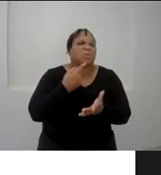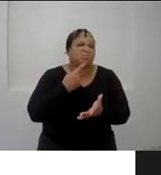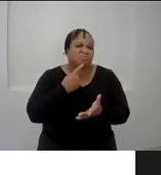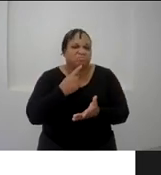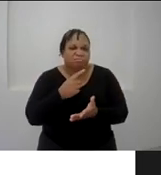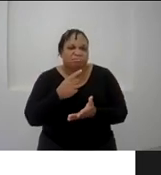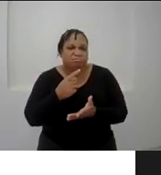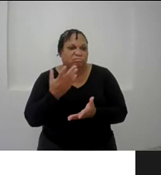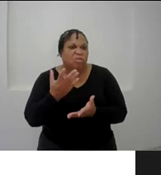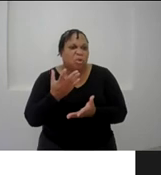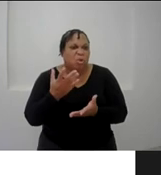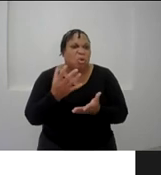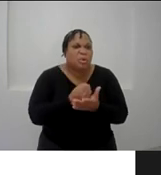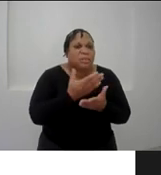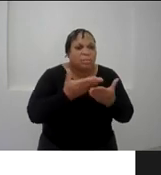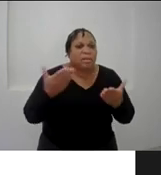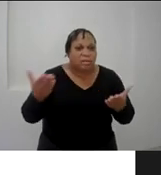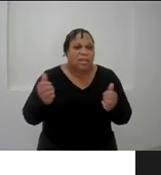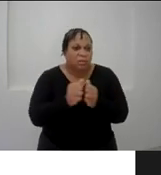of their life.